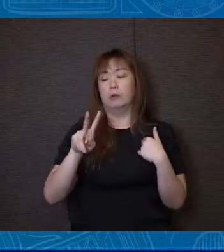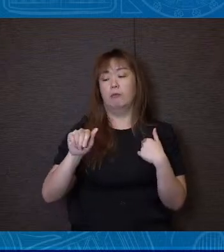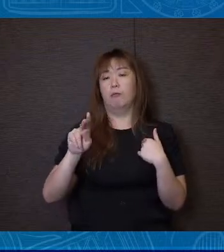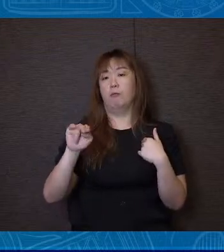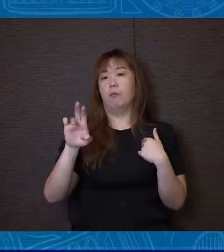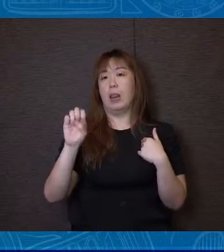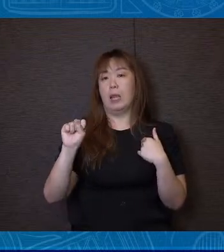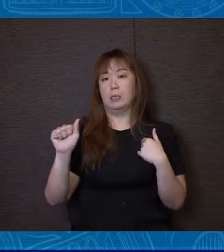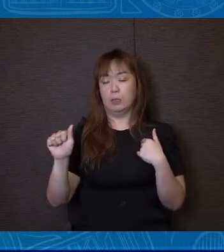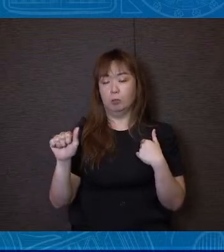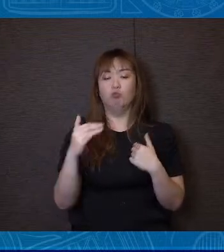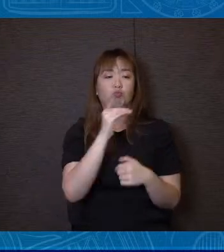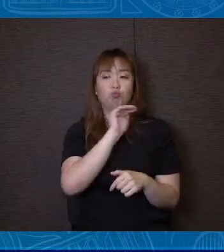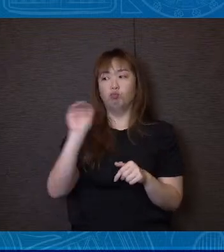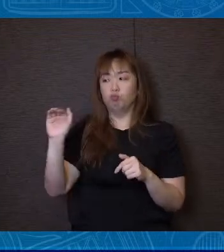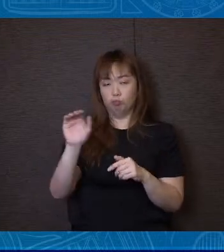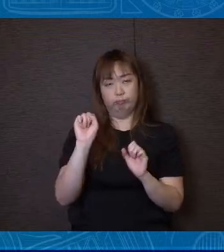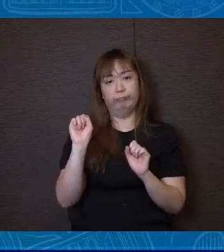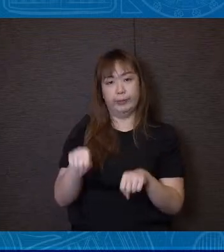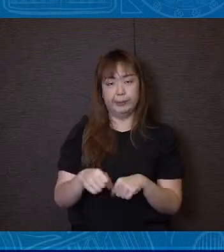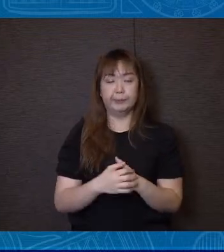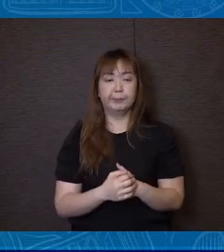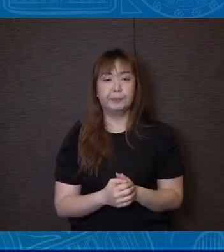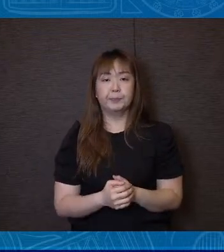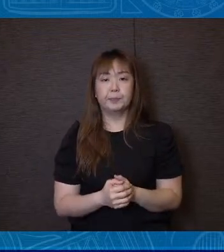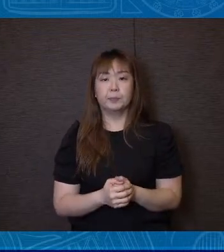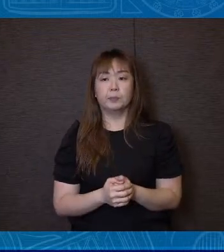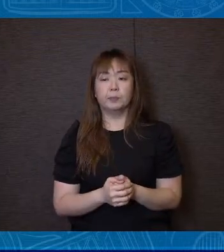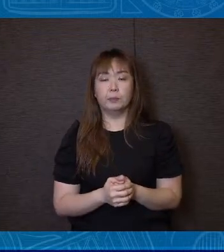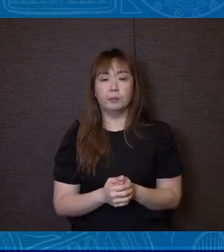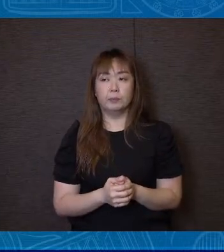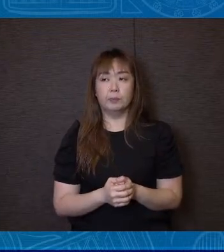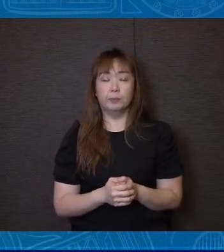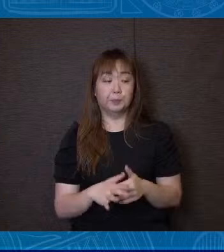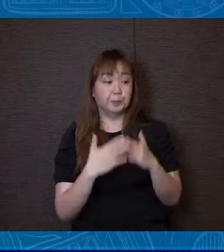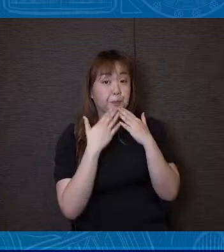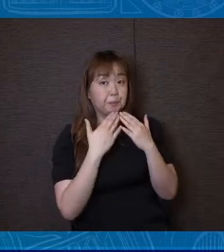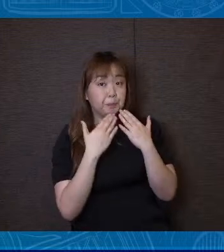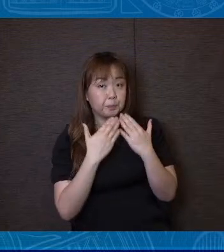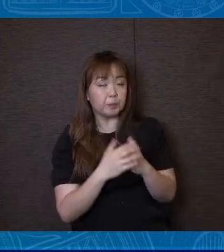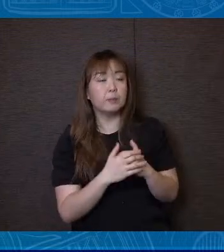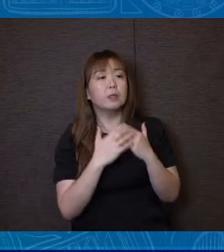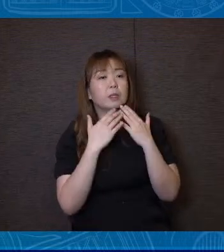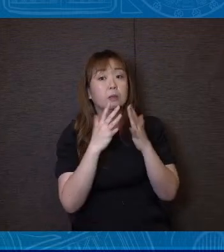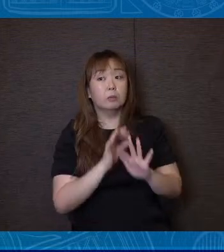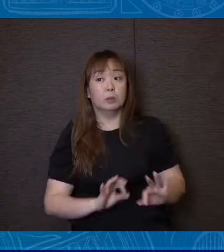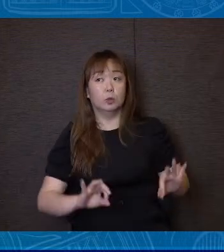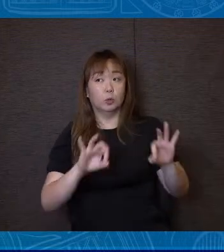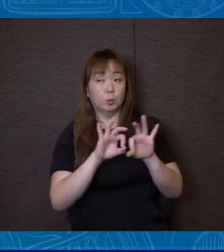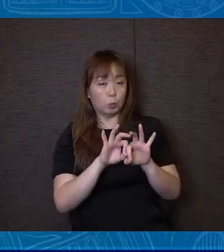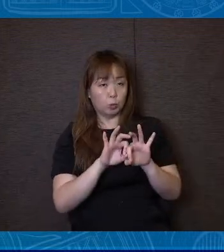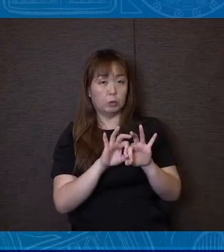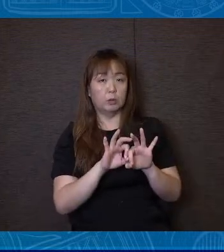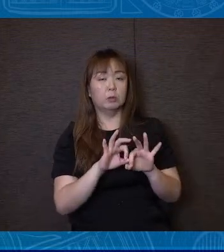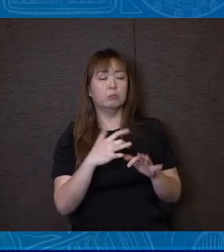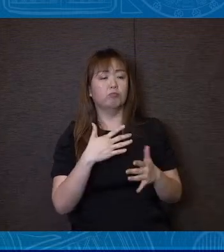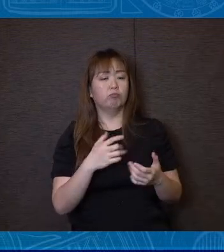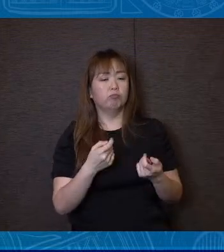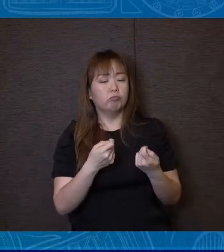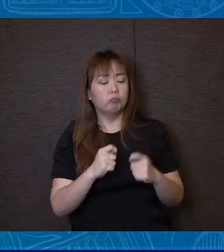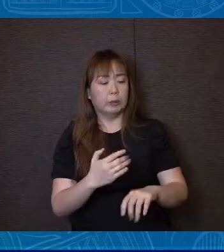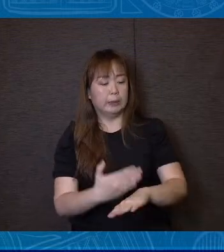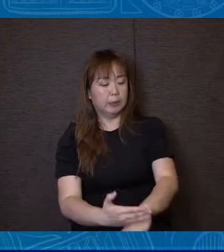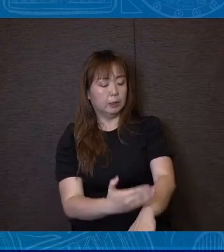are interested in one of these pilots. Great, thank you very much. Yeah, and very important, I think we're always trying to improve, of